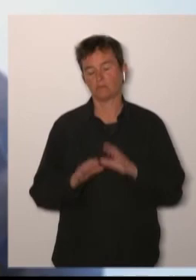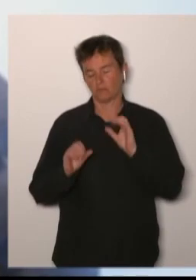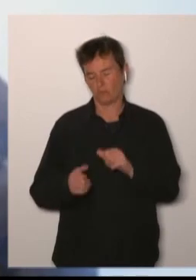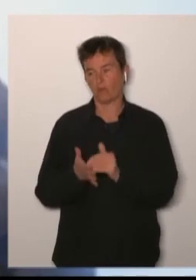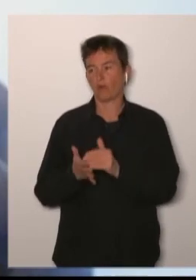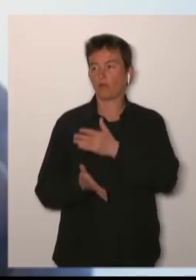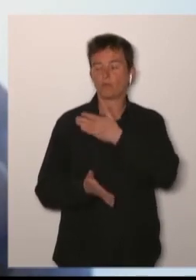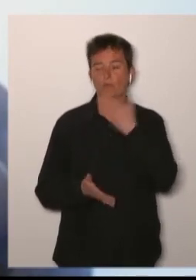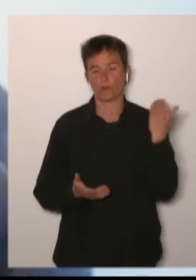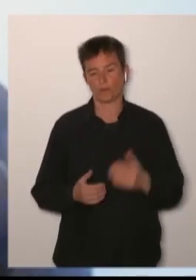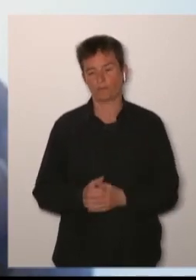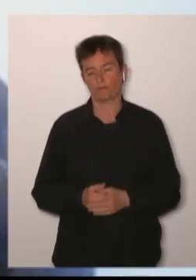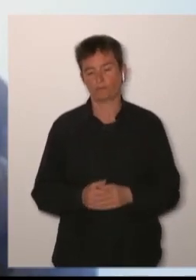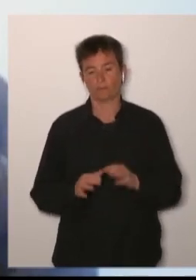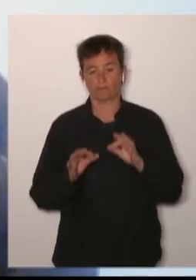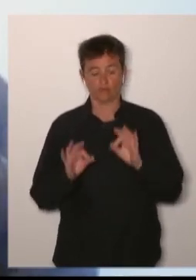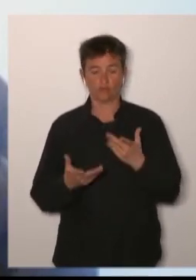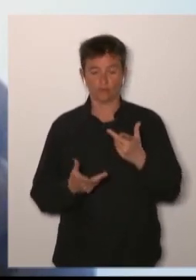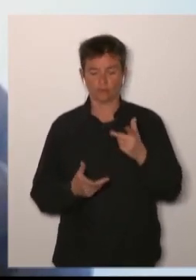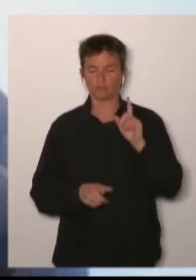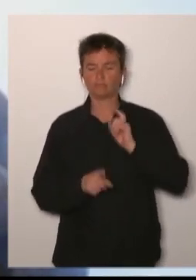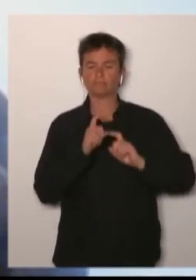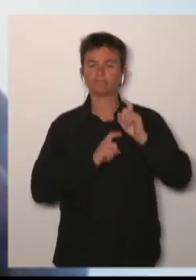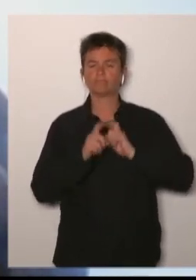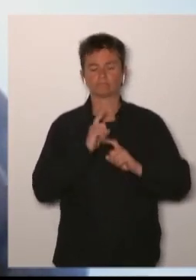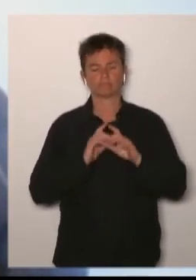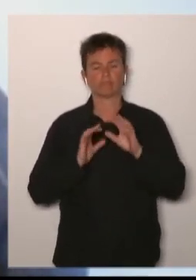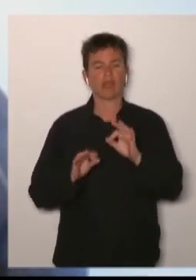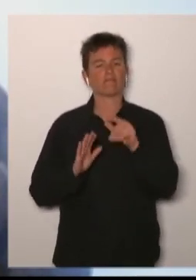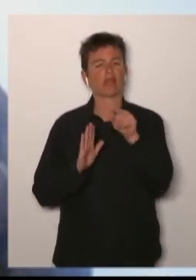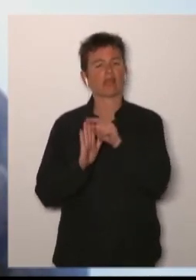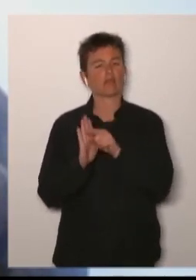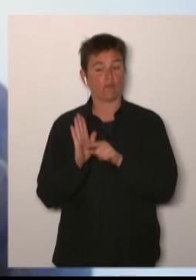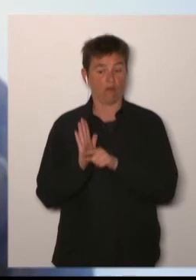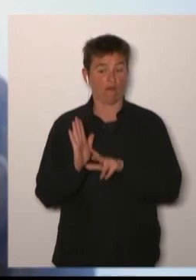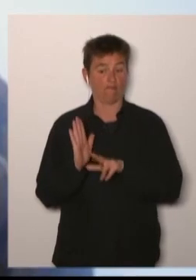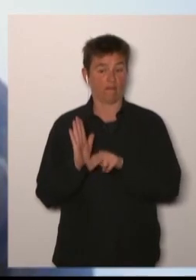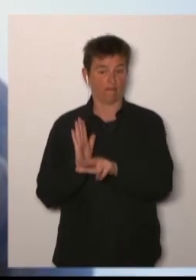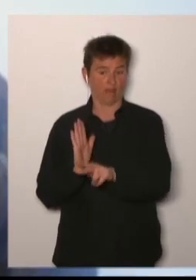coming back to the clinical trial regulation, there now, as part of submitting your protocol,